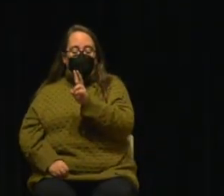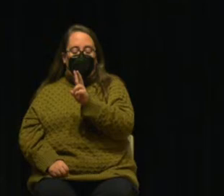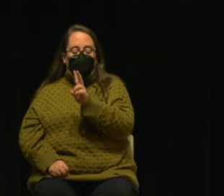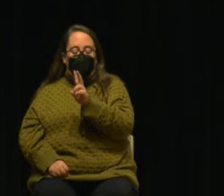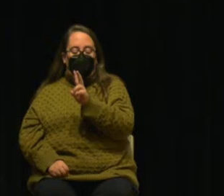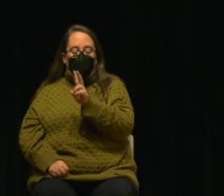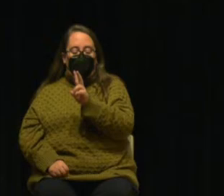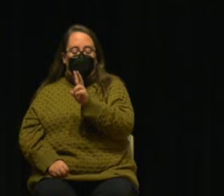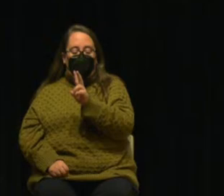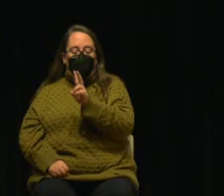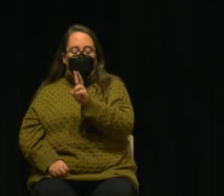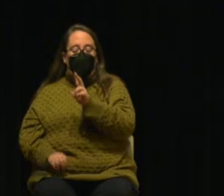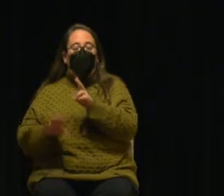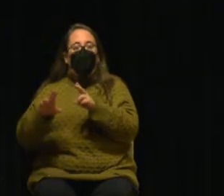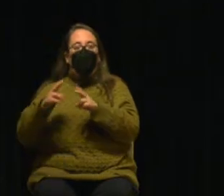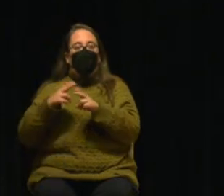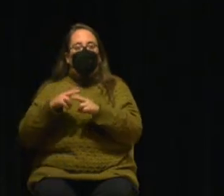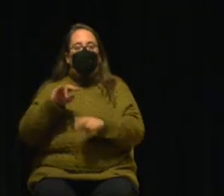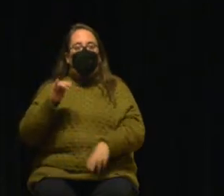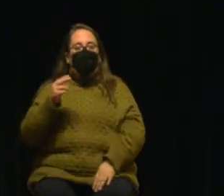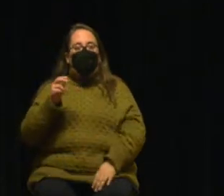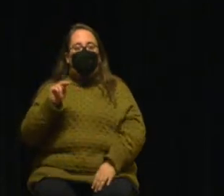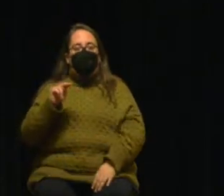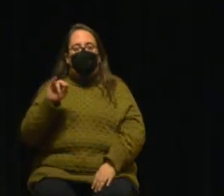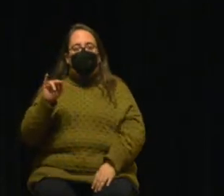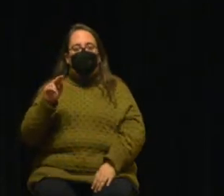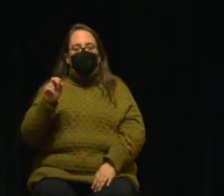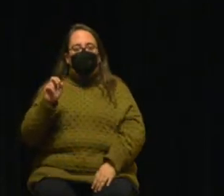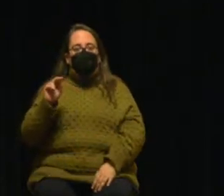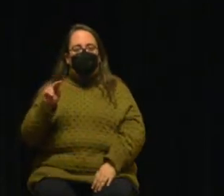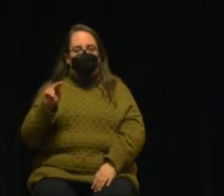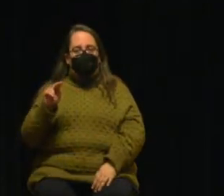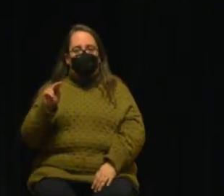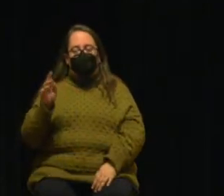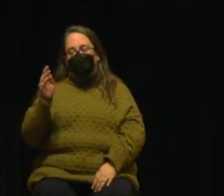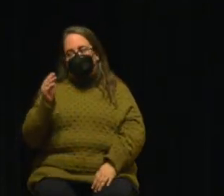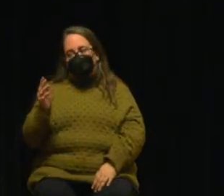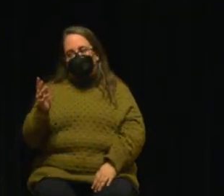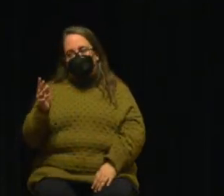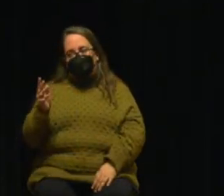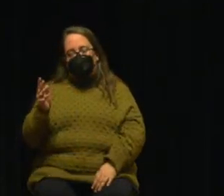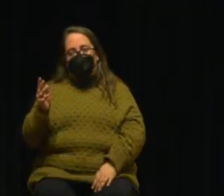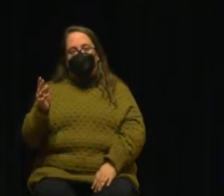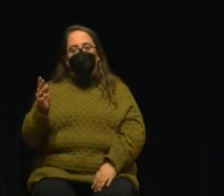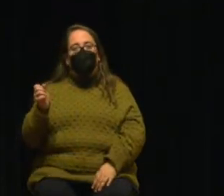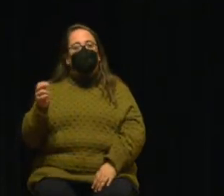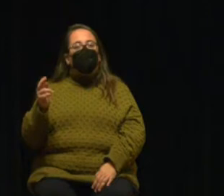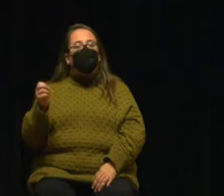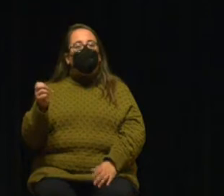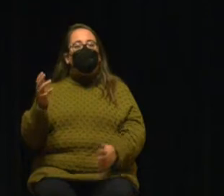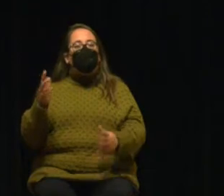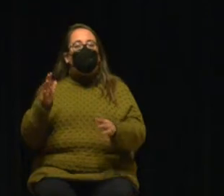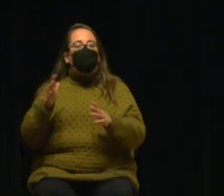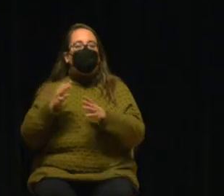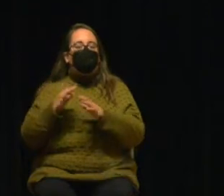They later learned that her name was Jane Johnson and informed her that she was already